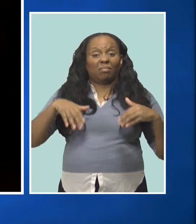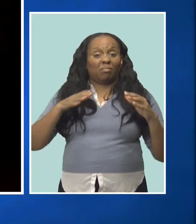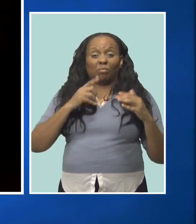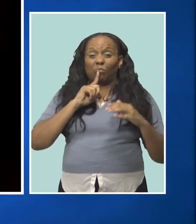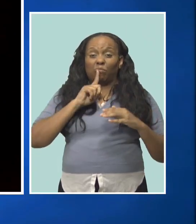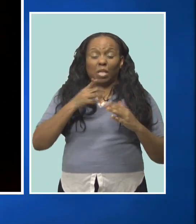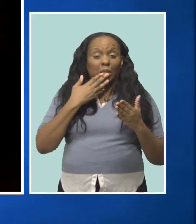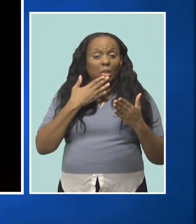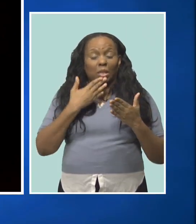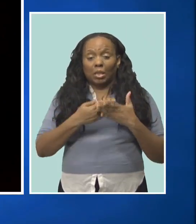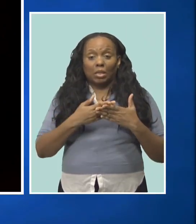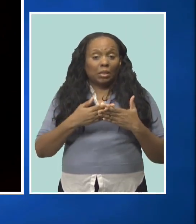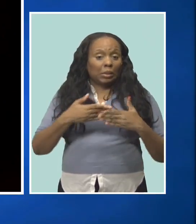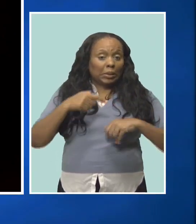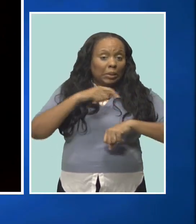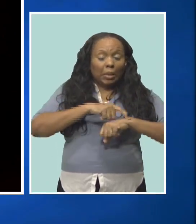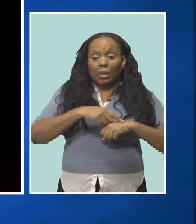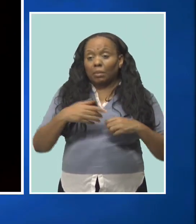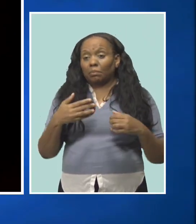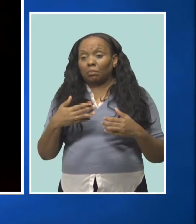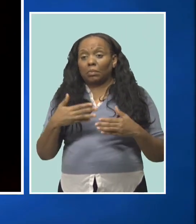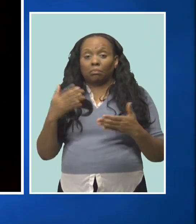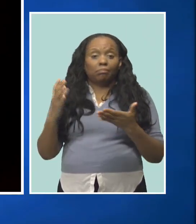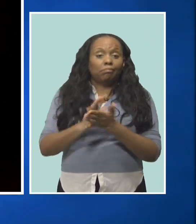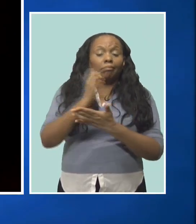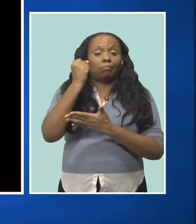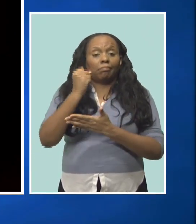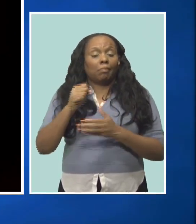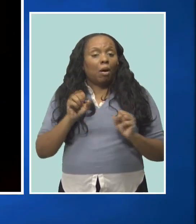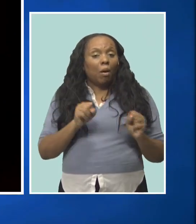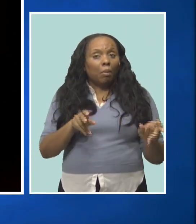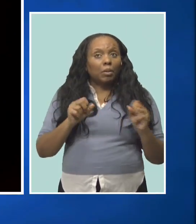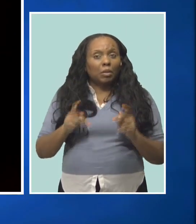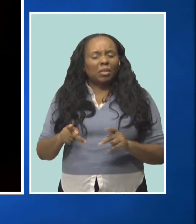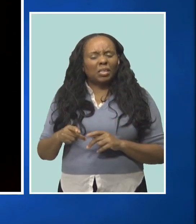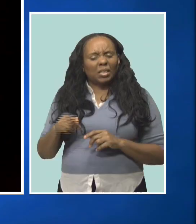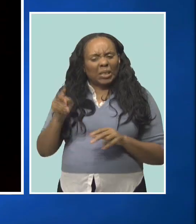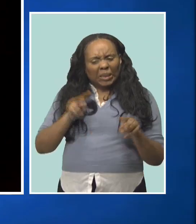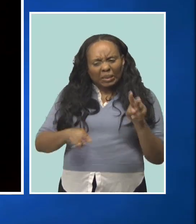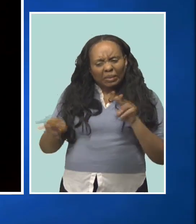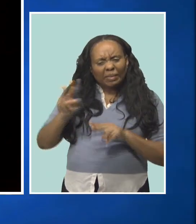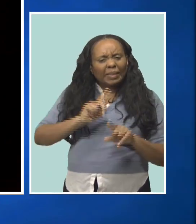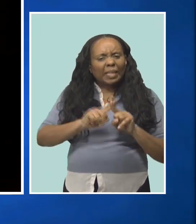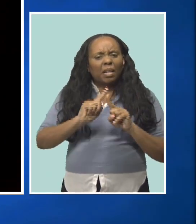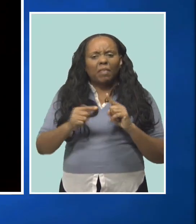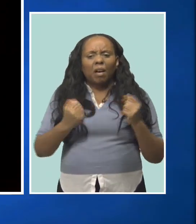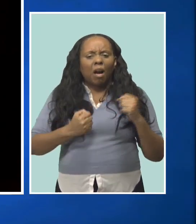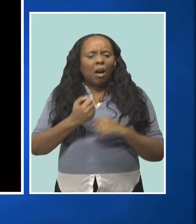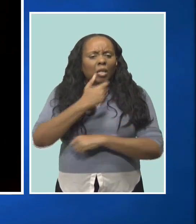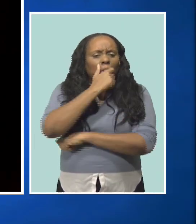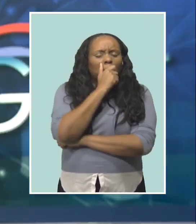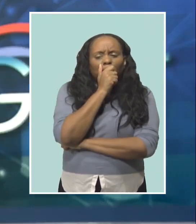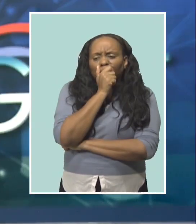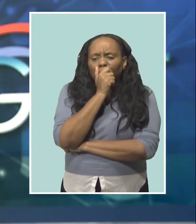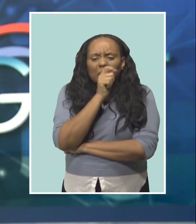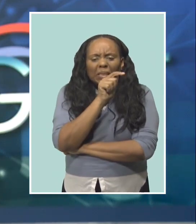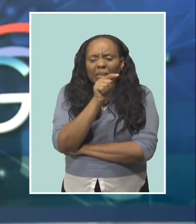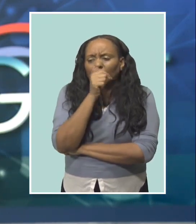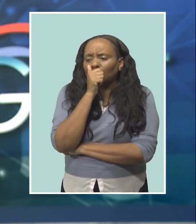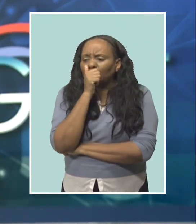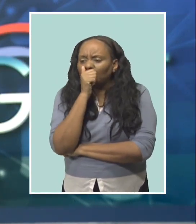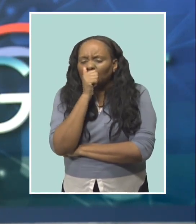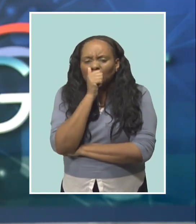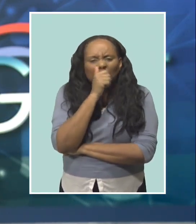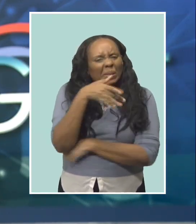evening exploring the various options and considering the pros and cons of each choice.